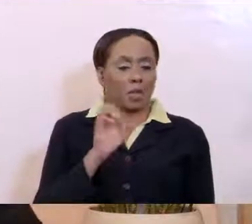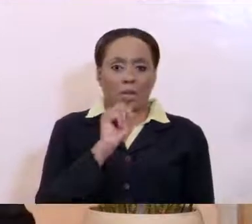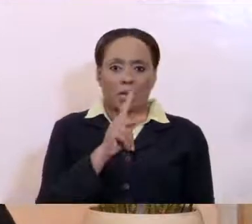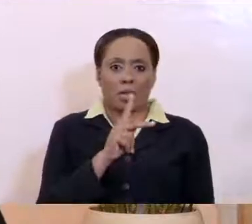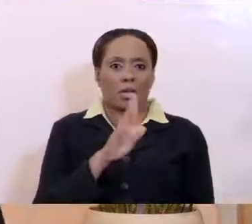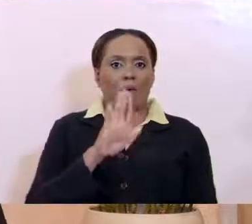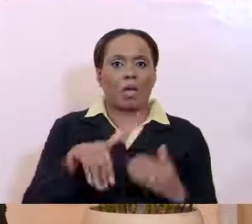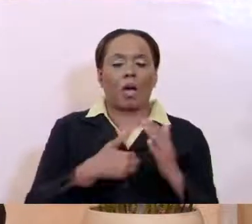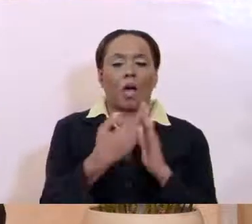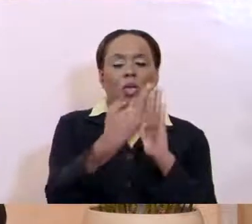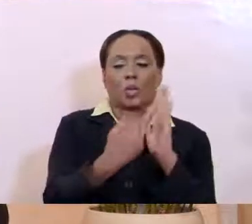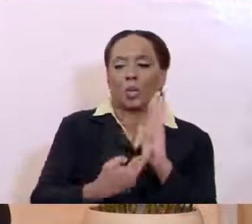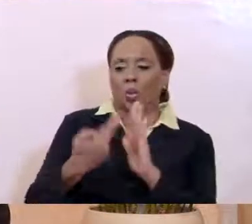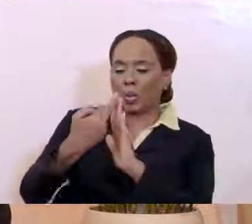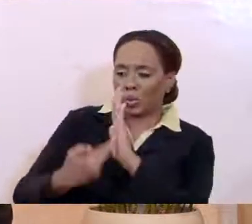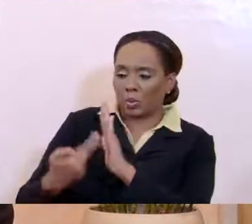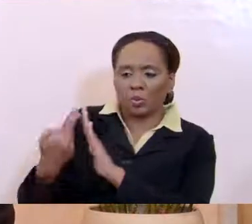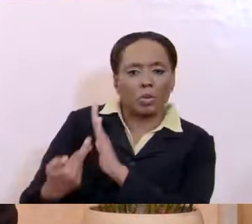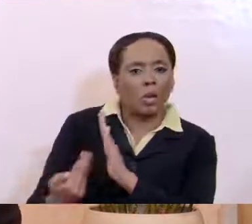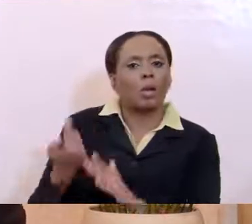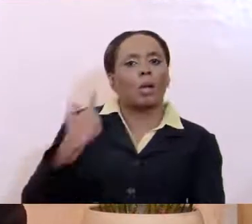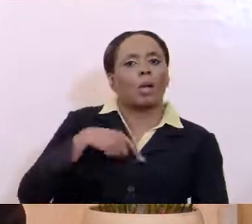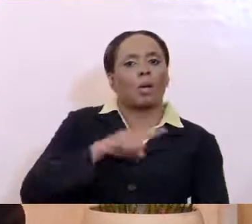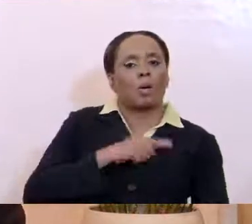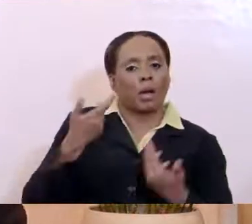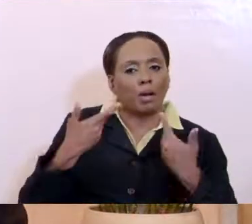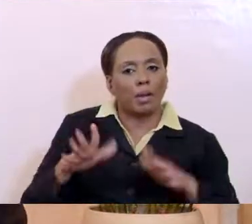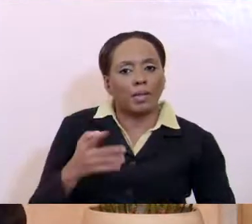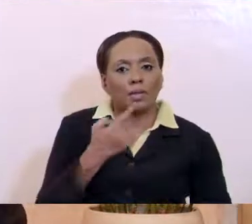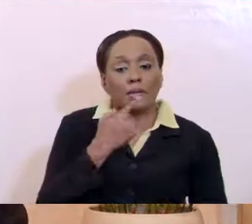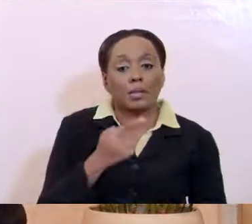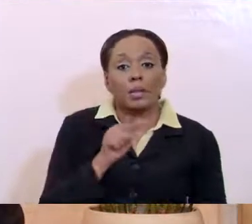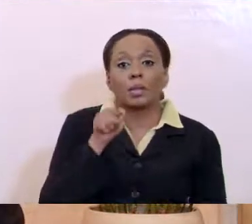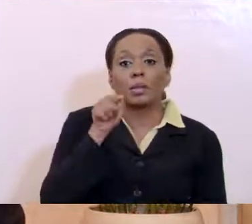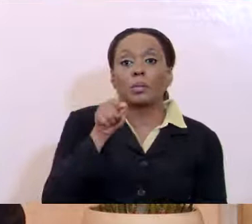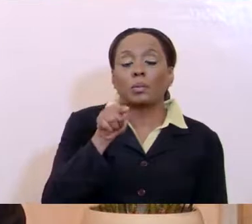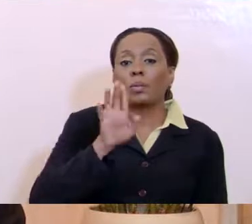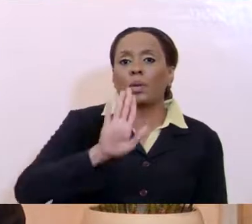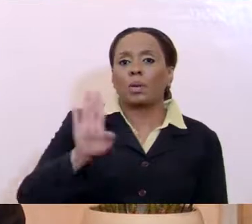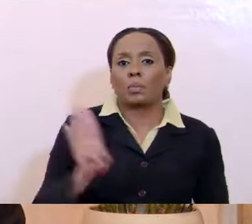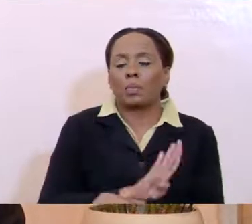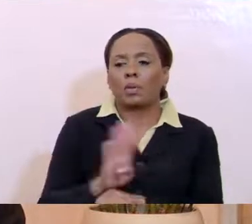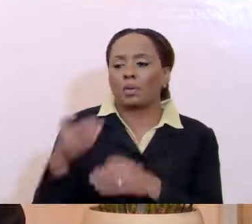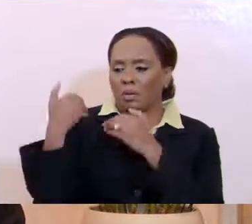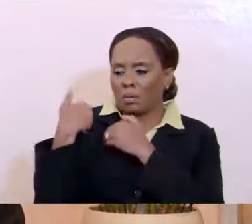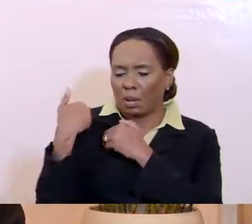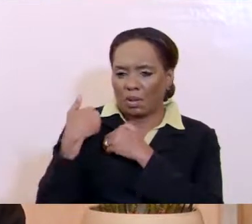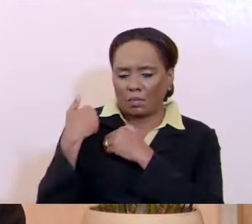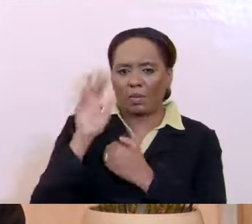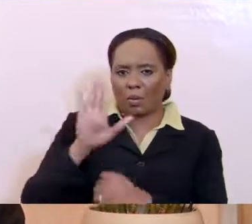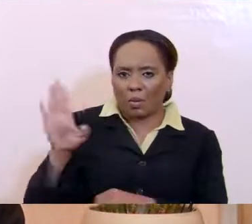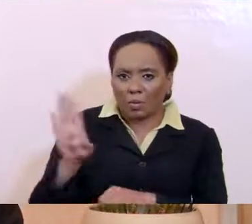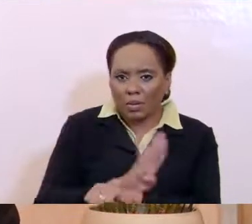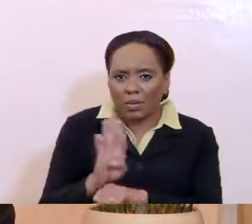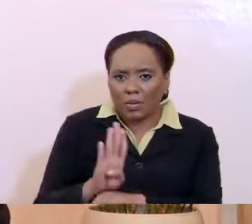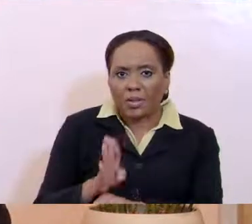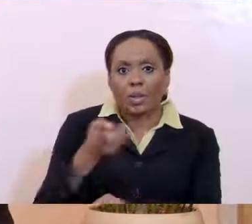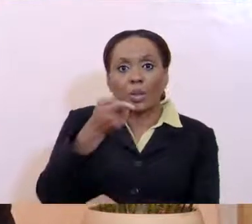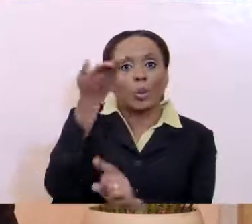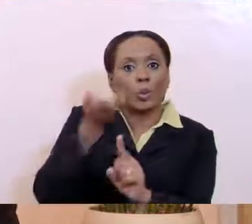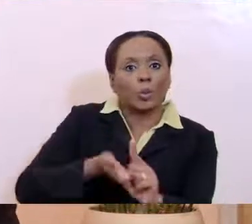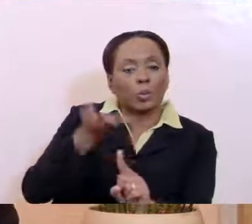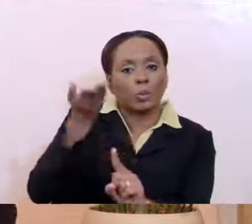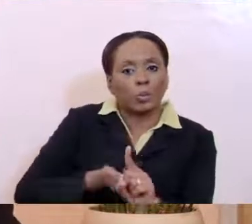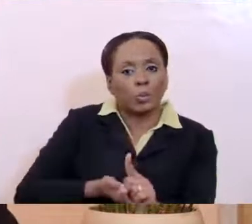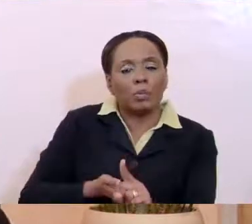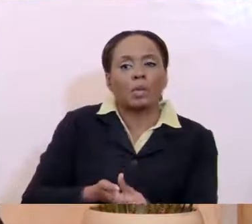that businesses are responsible for what happens in the inside of their operation and also of what happens on the